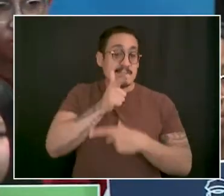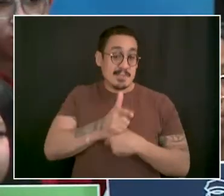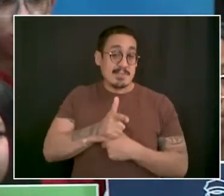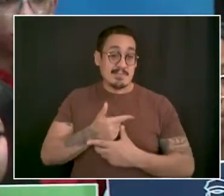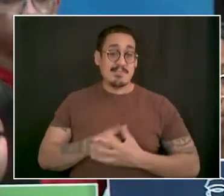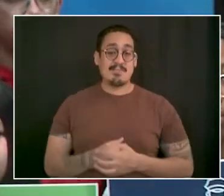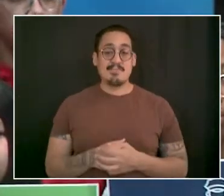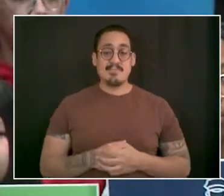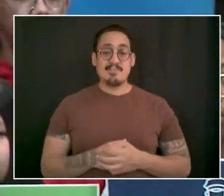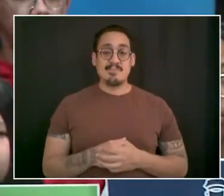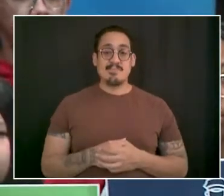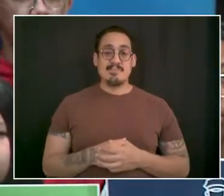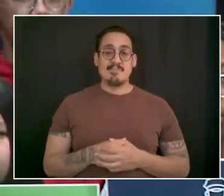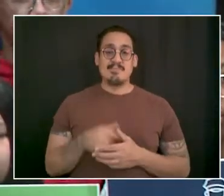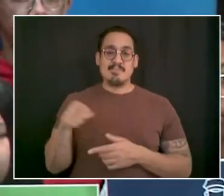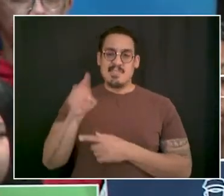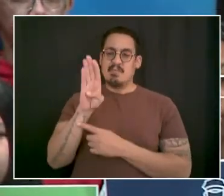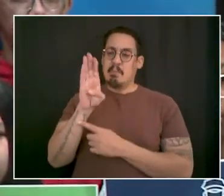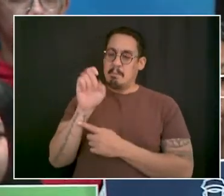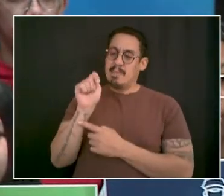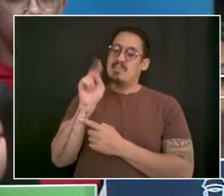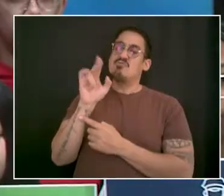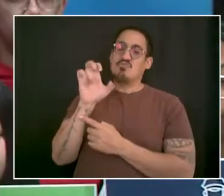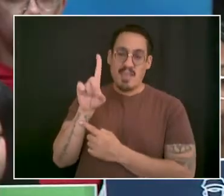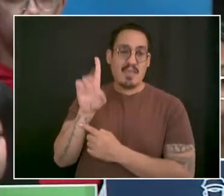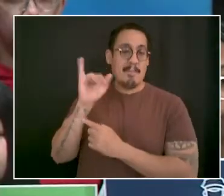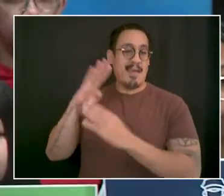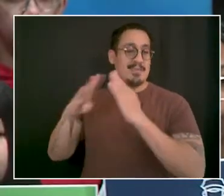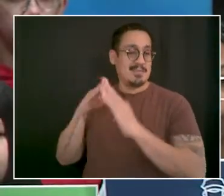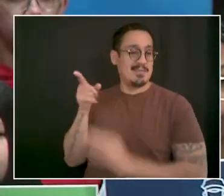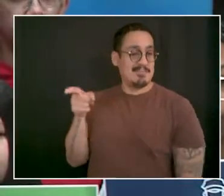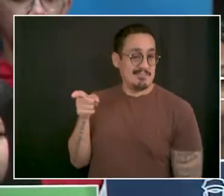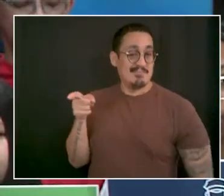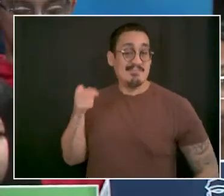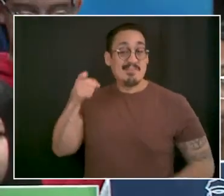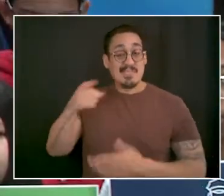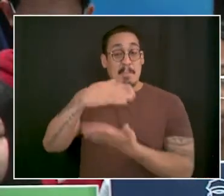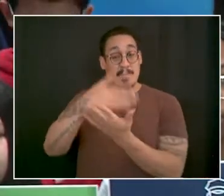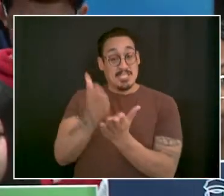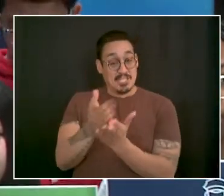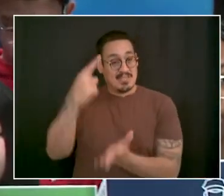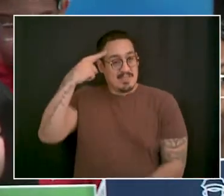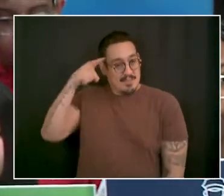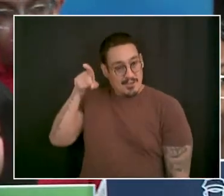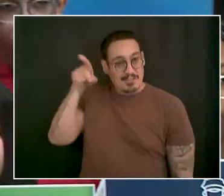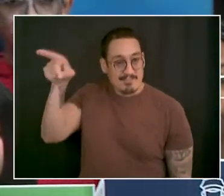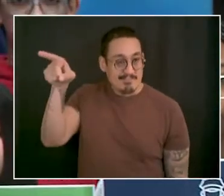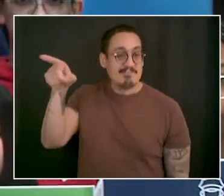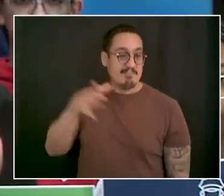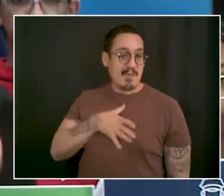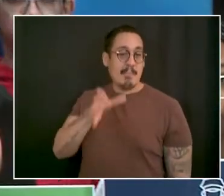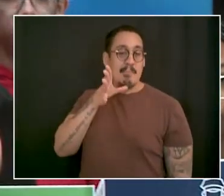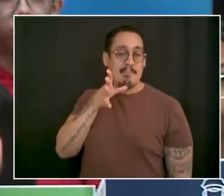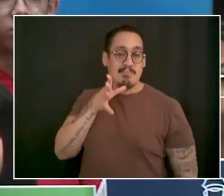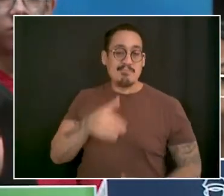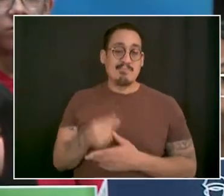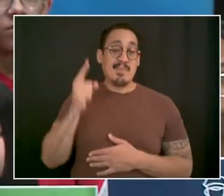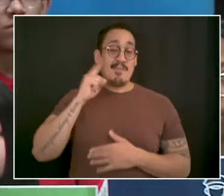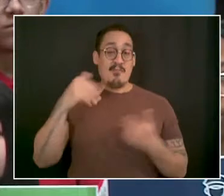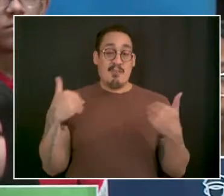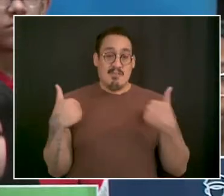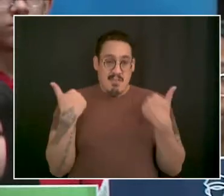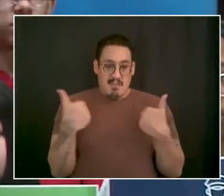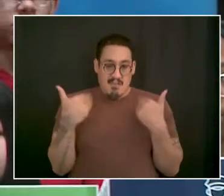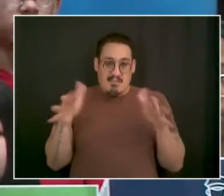was betrayed by the city. This budget is for her, and it's for young Eric,